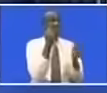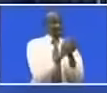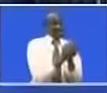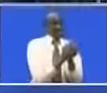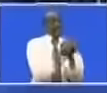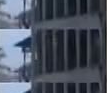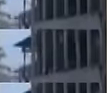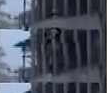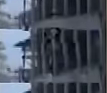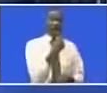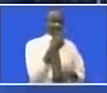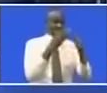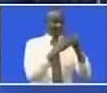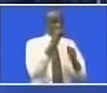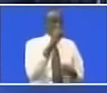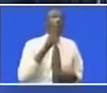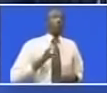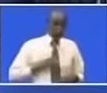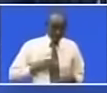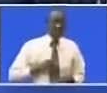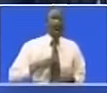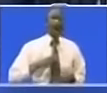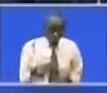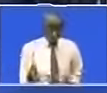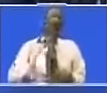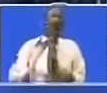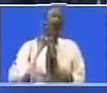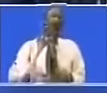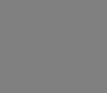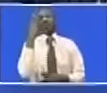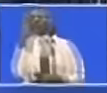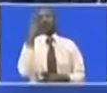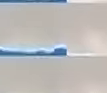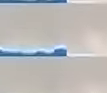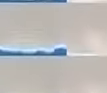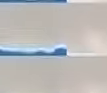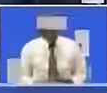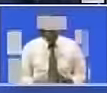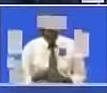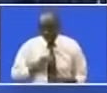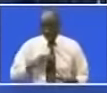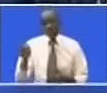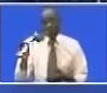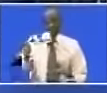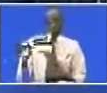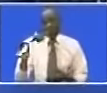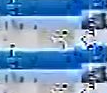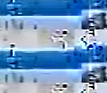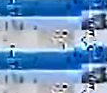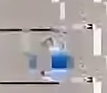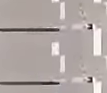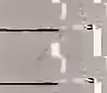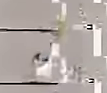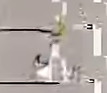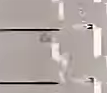where there are about 191 women to around 234 now. Have the women caught up with the men